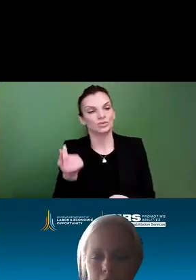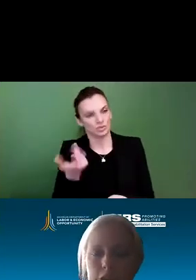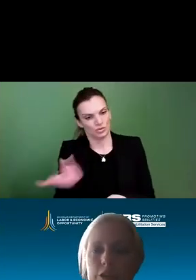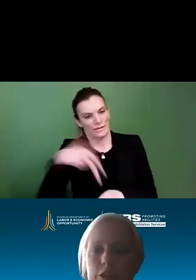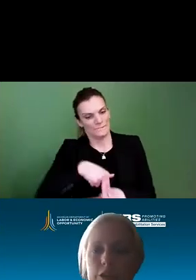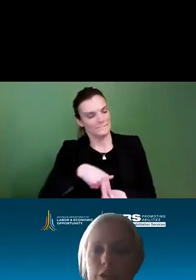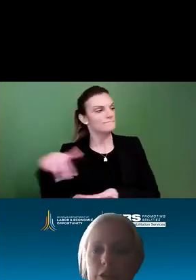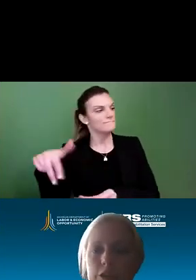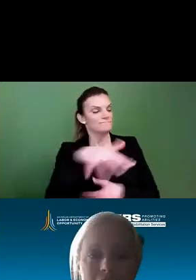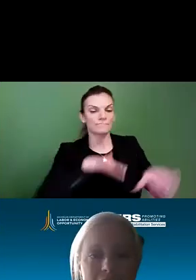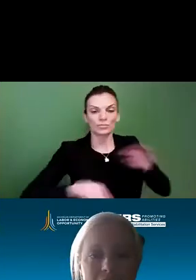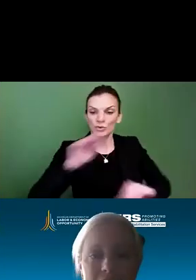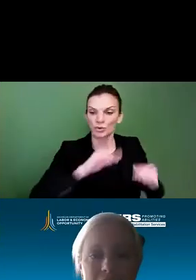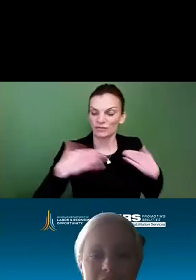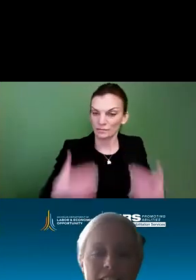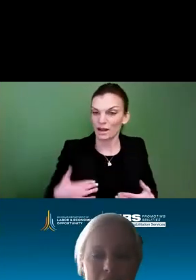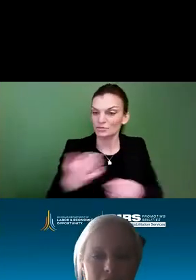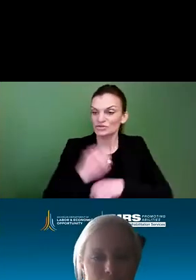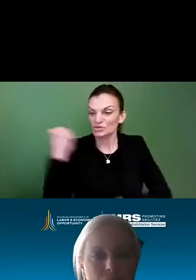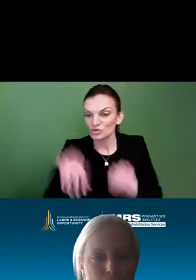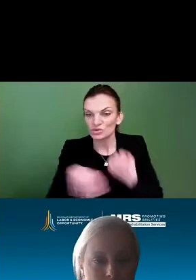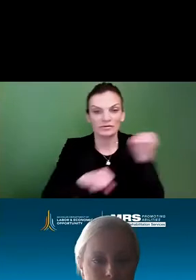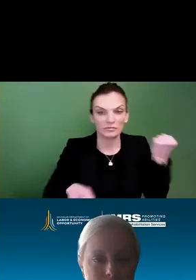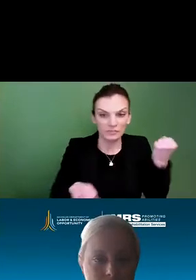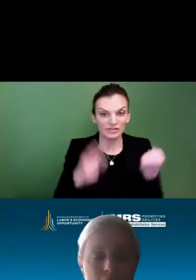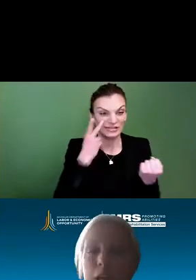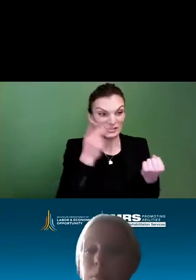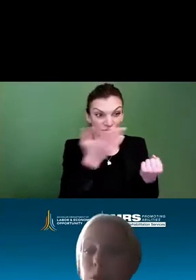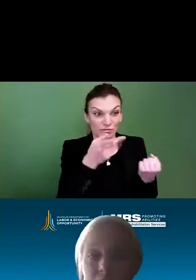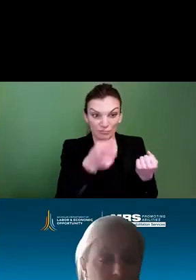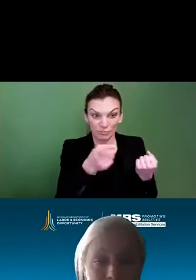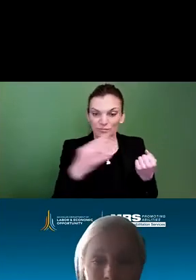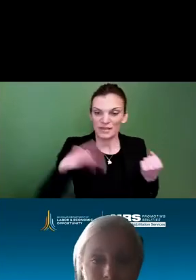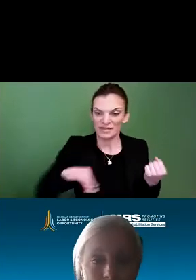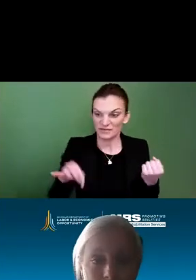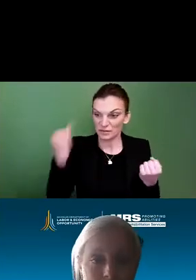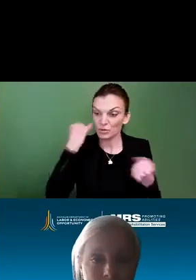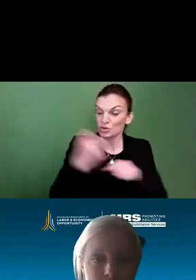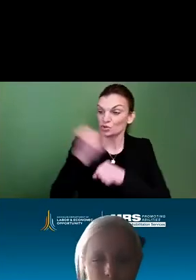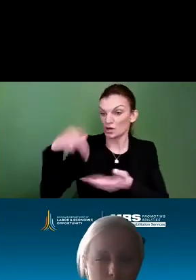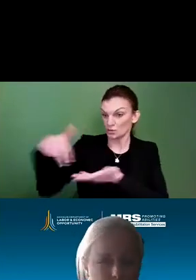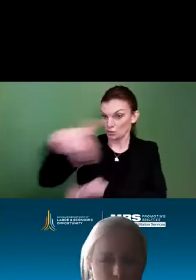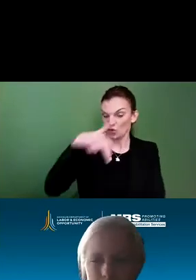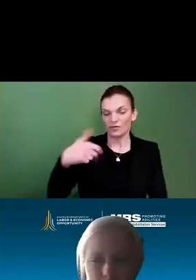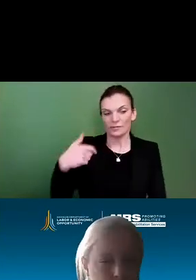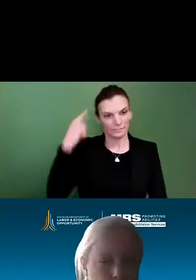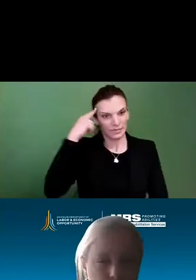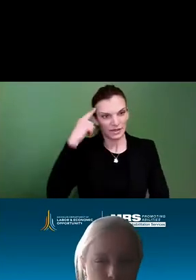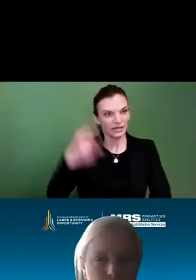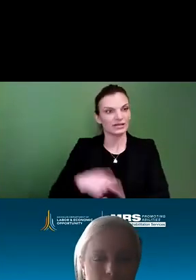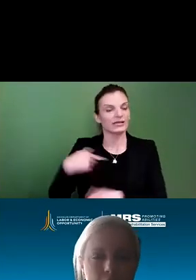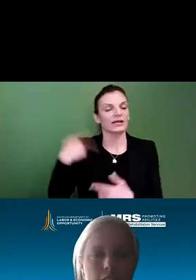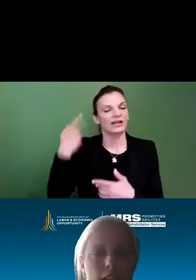and increase your physical activity, here are some of the benefits. Improved thinking and cognition. Remember that brain and spinal